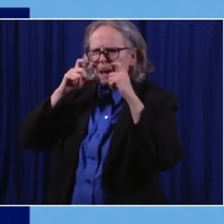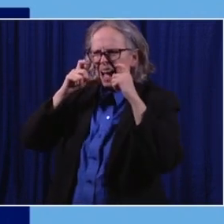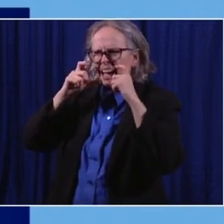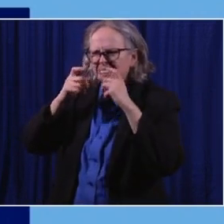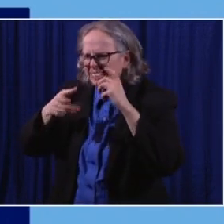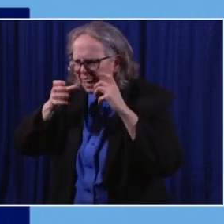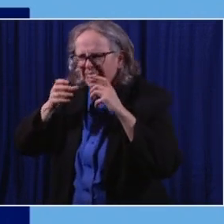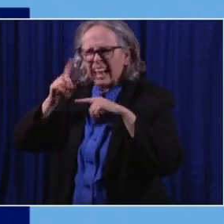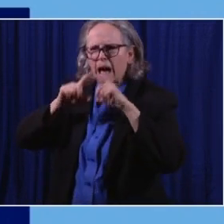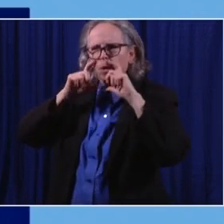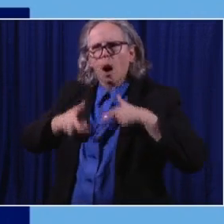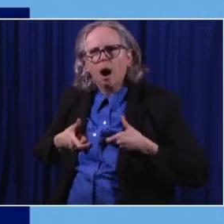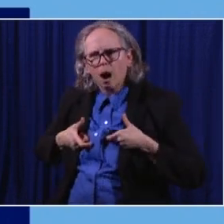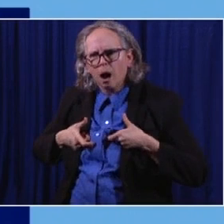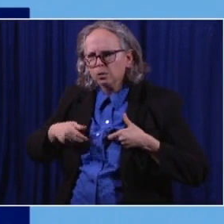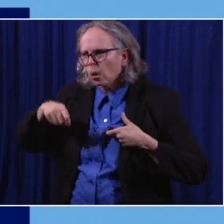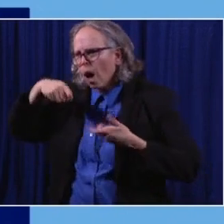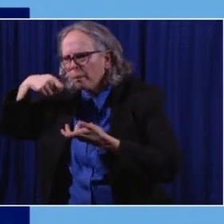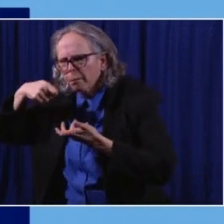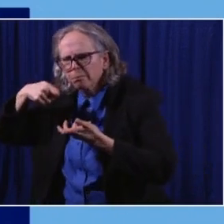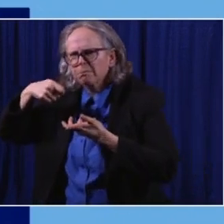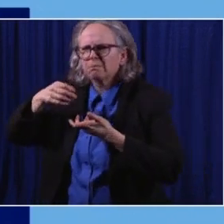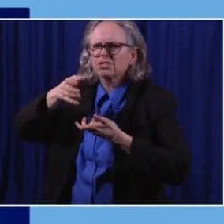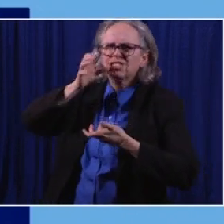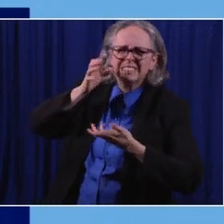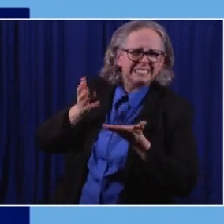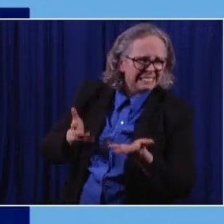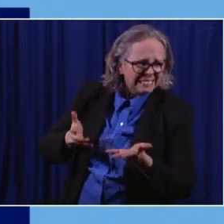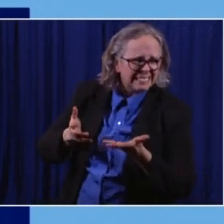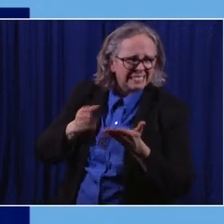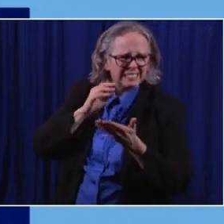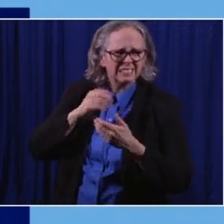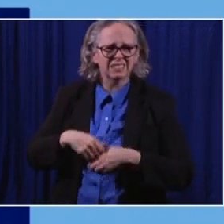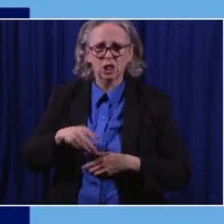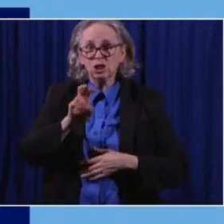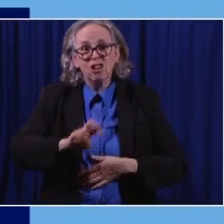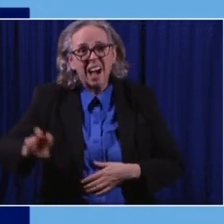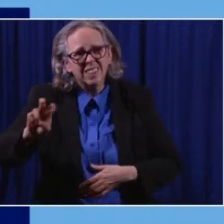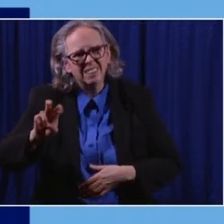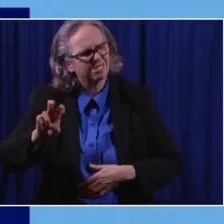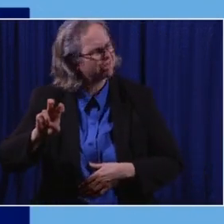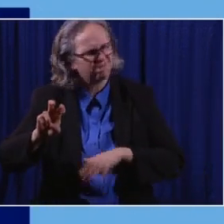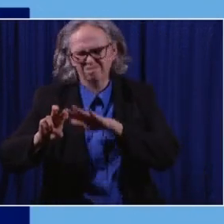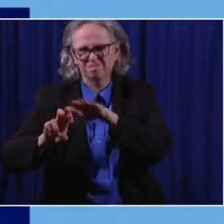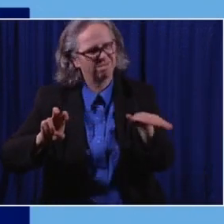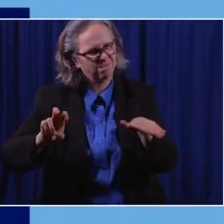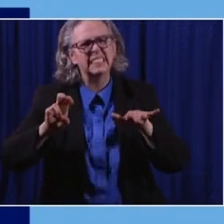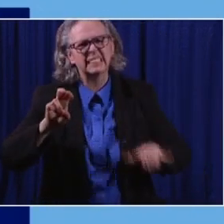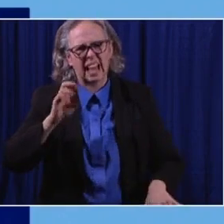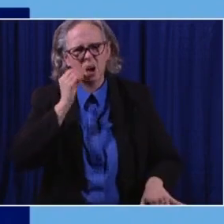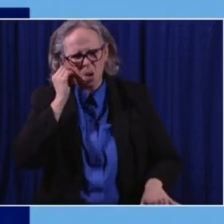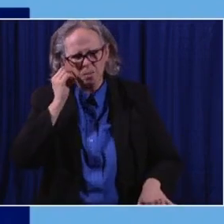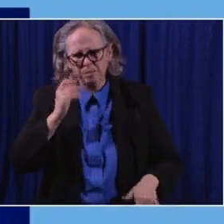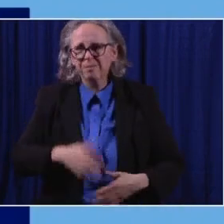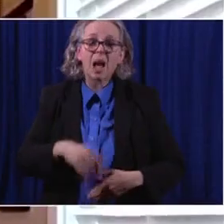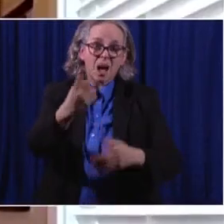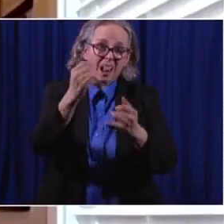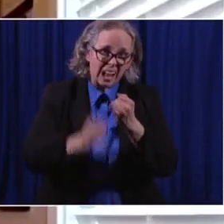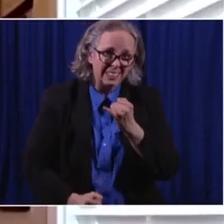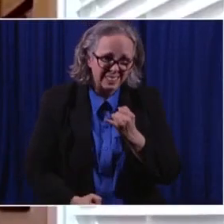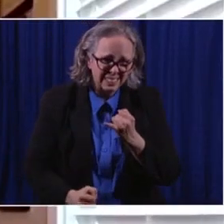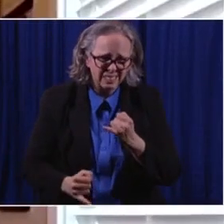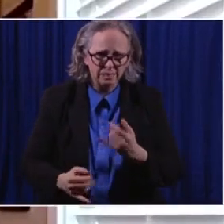holiday to stay close to home. Finally, choose safe holiday activities like drive-through light shows and phone